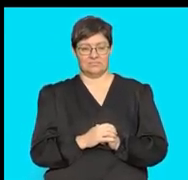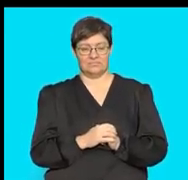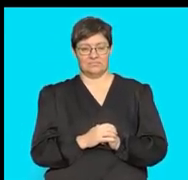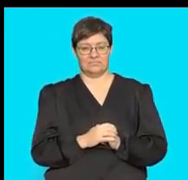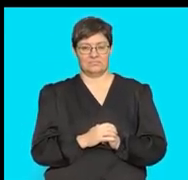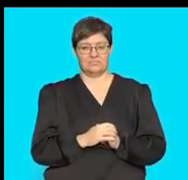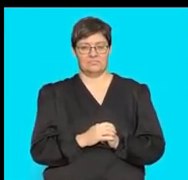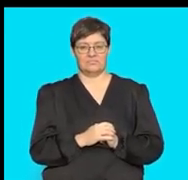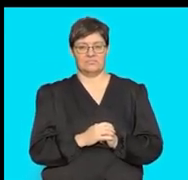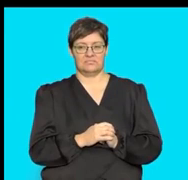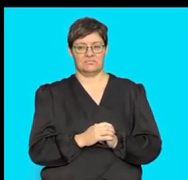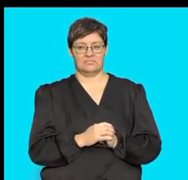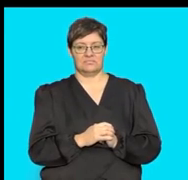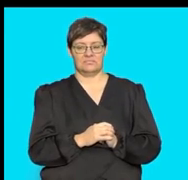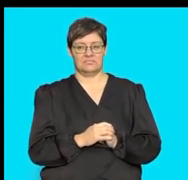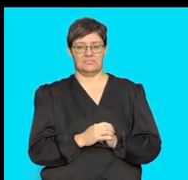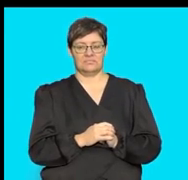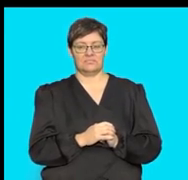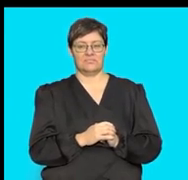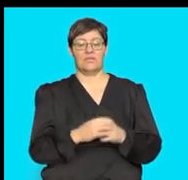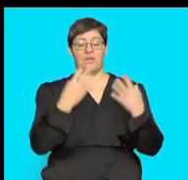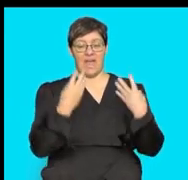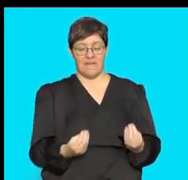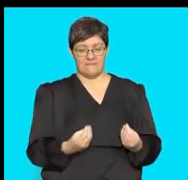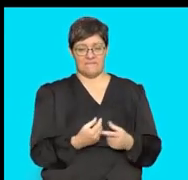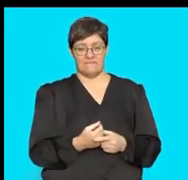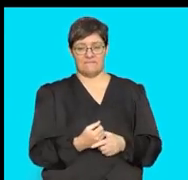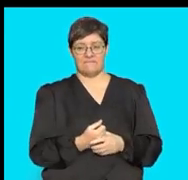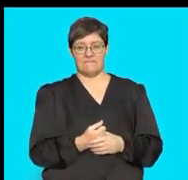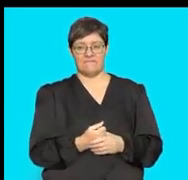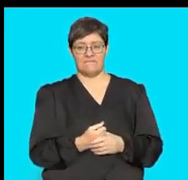Okay, now, sorry, 80 degrees. Now that we have our